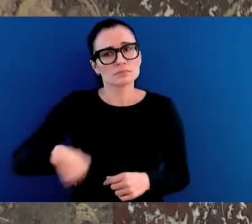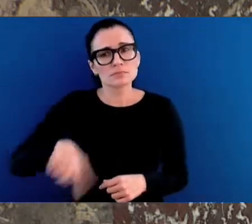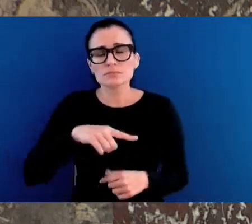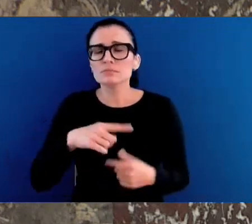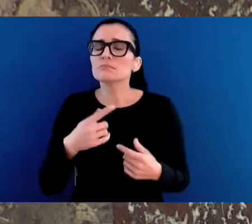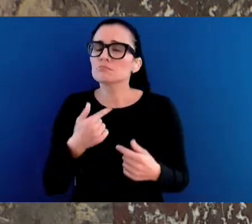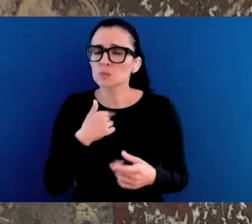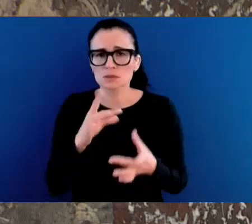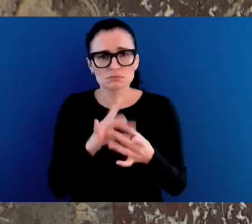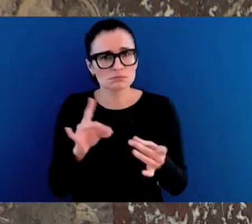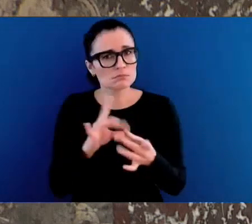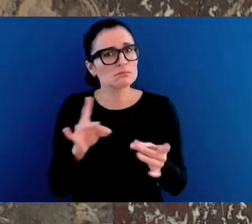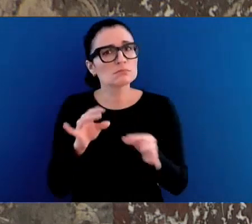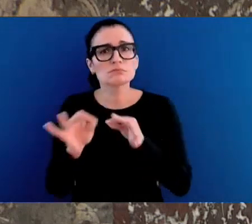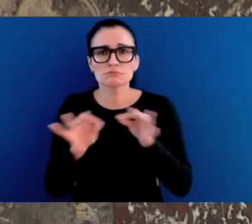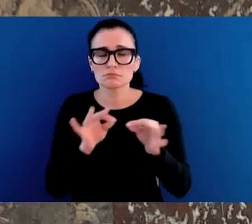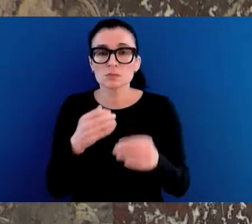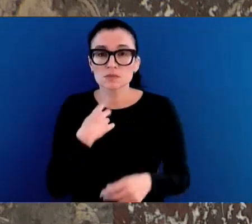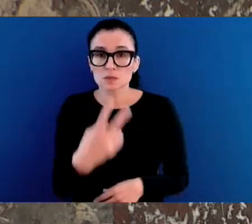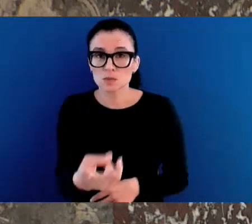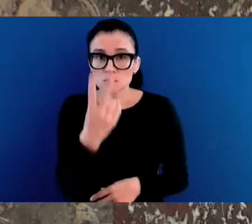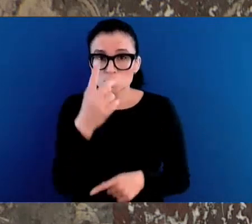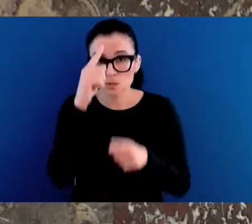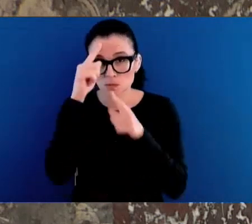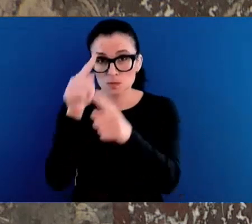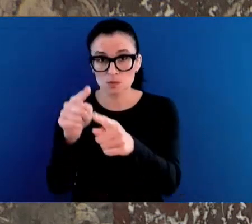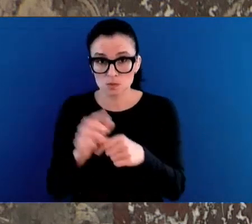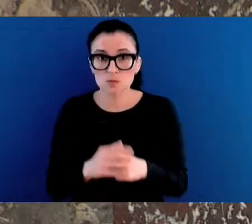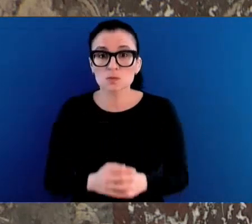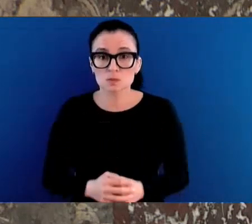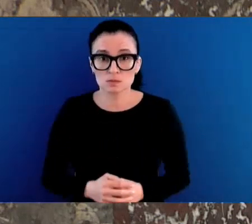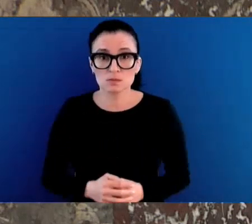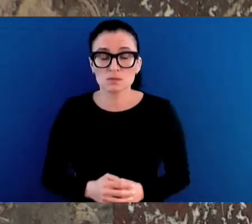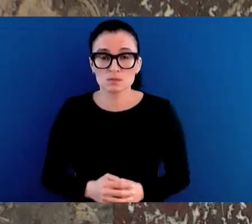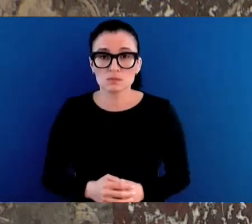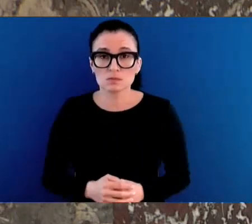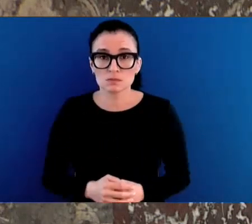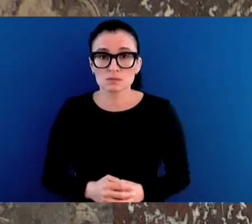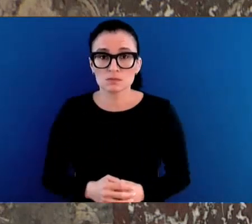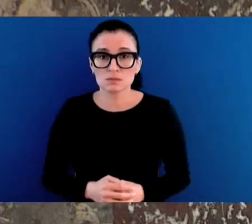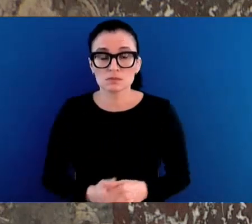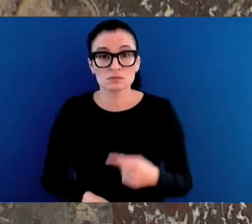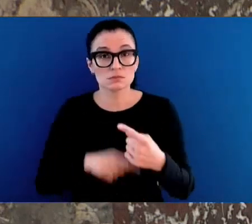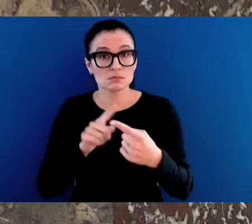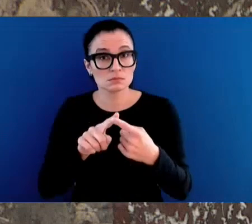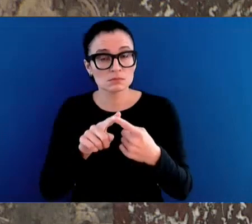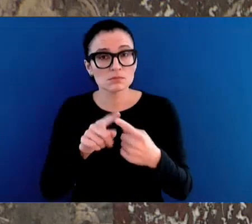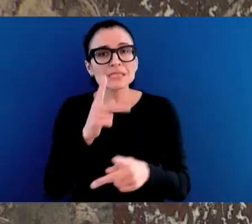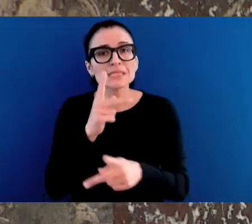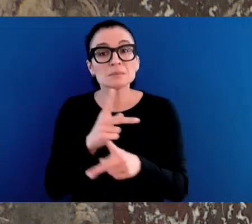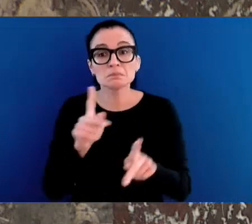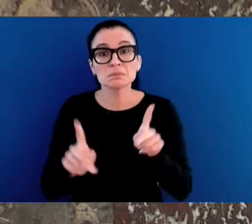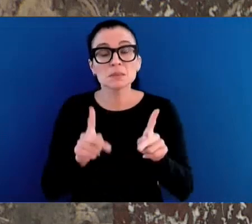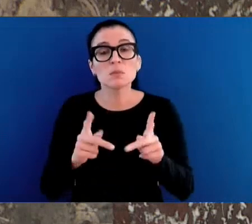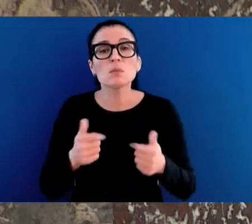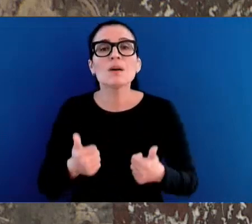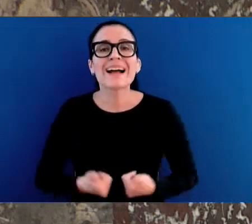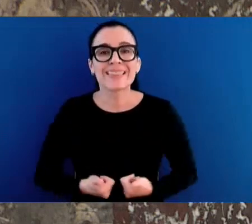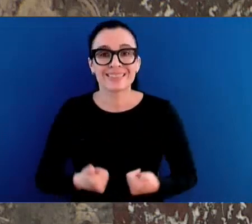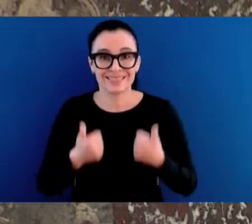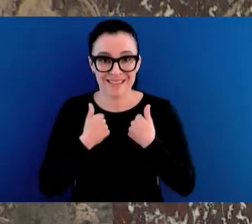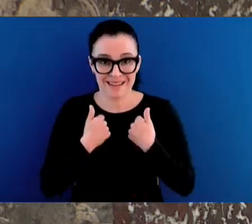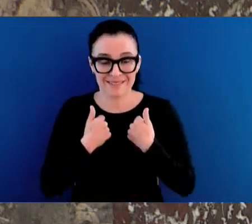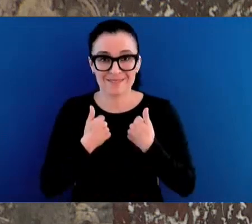sure that they're able to survive, and to support them in recovery while ensuring safe